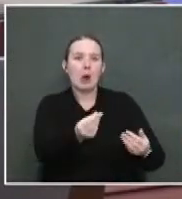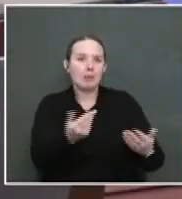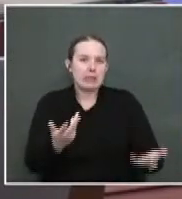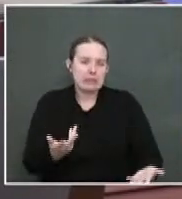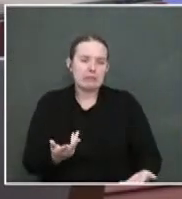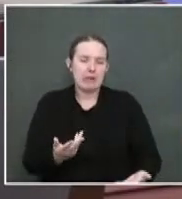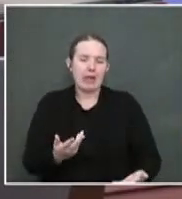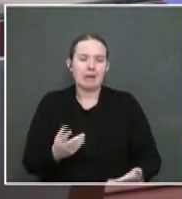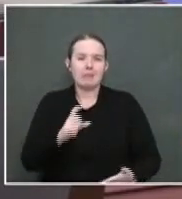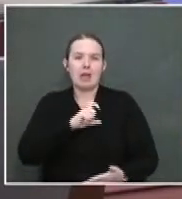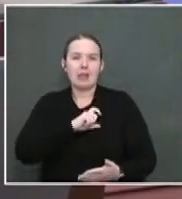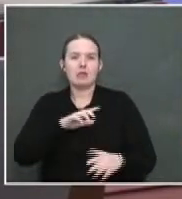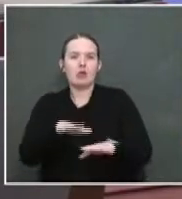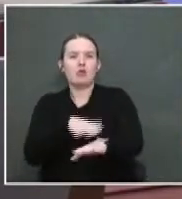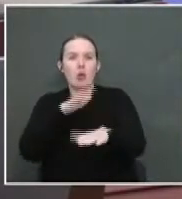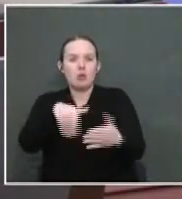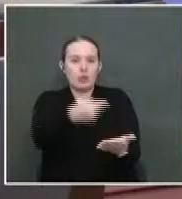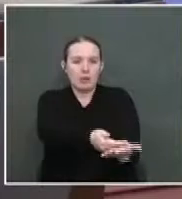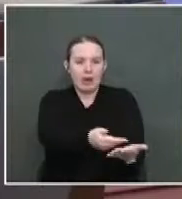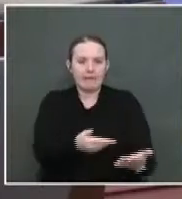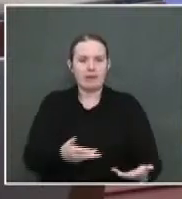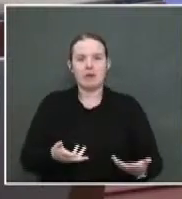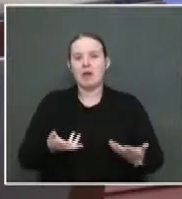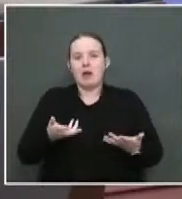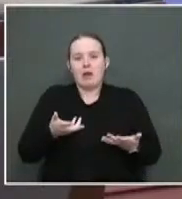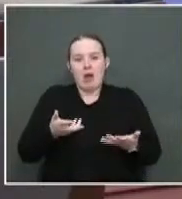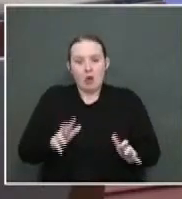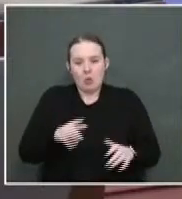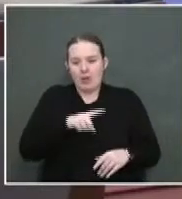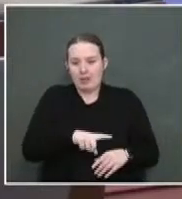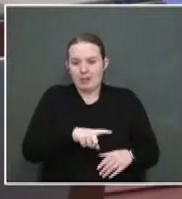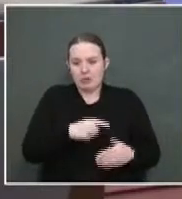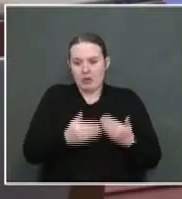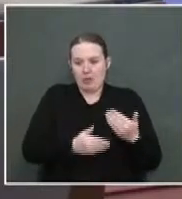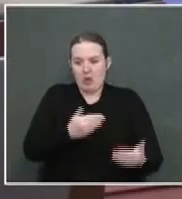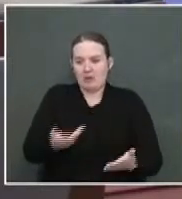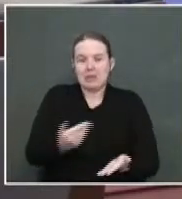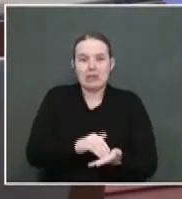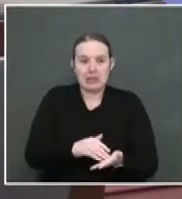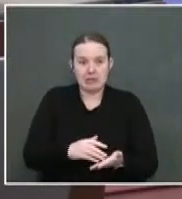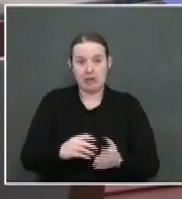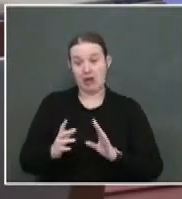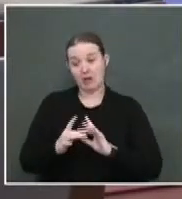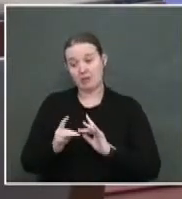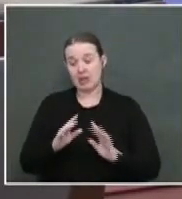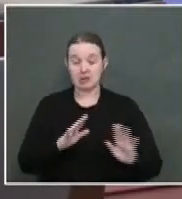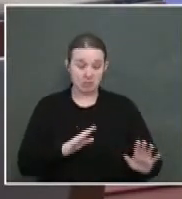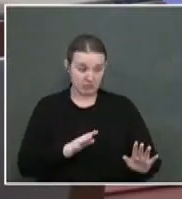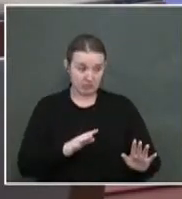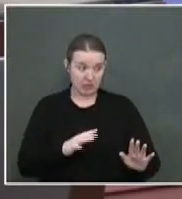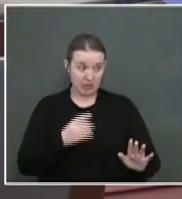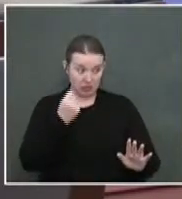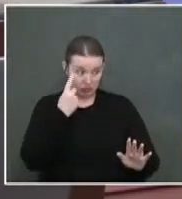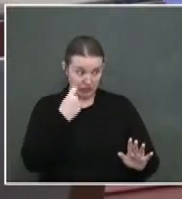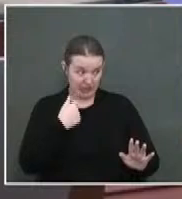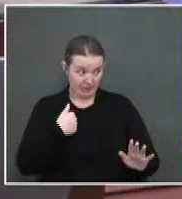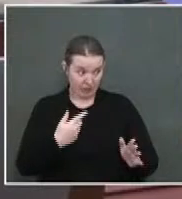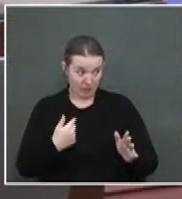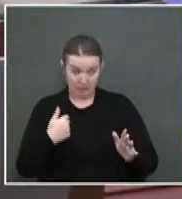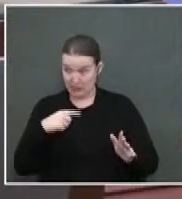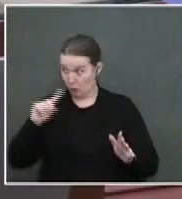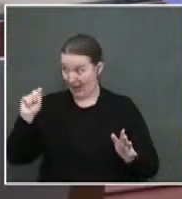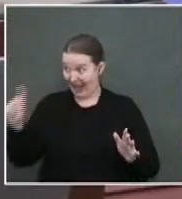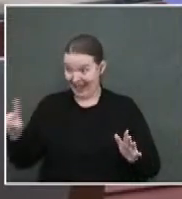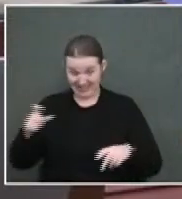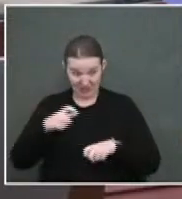forever. So I would like for the ability to not have to go through that whole process we went through last time. And I made that comment to them. I said, hey, this takes forever to get from